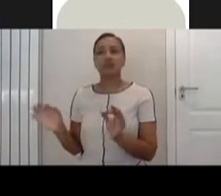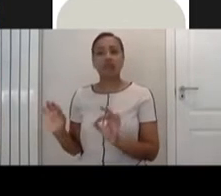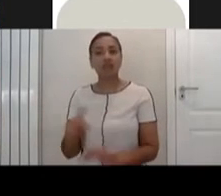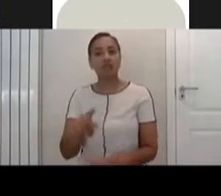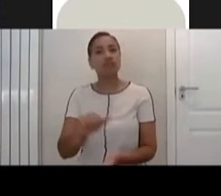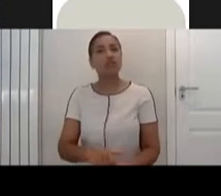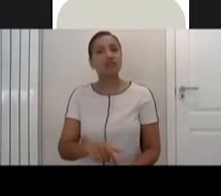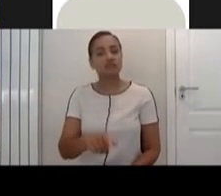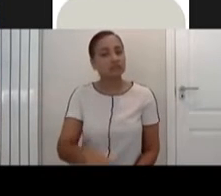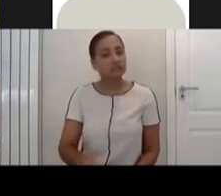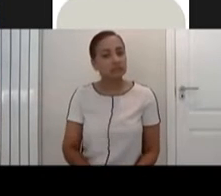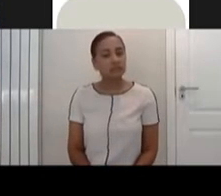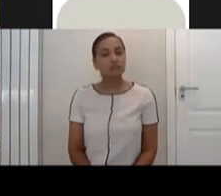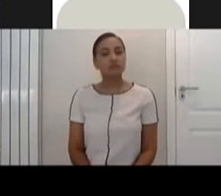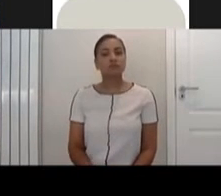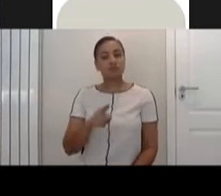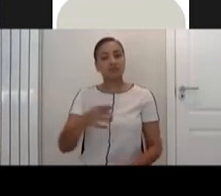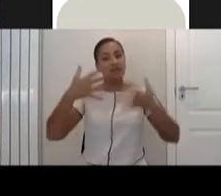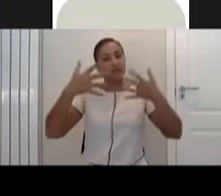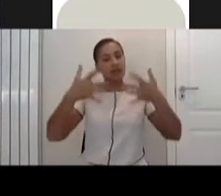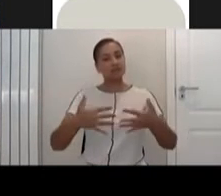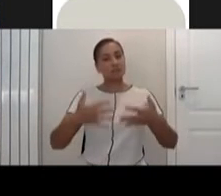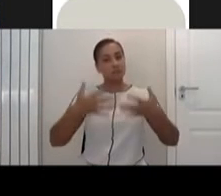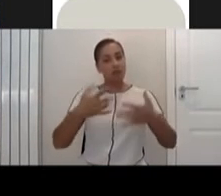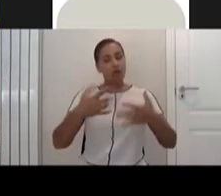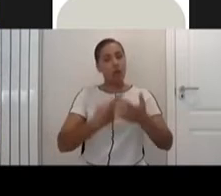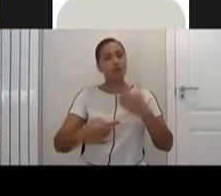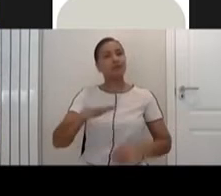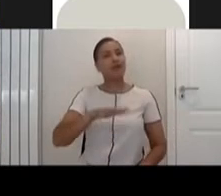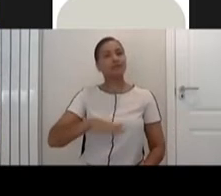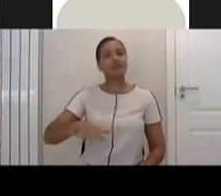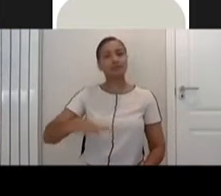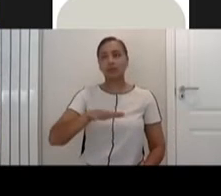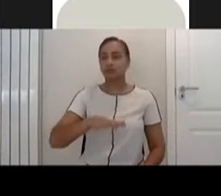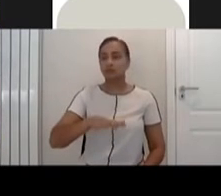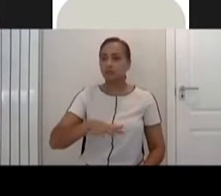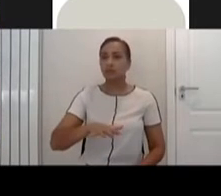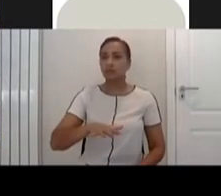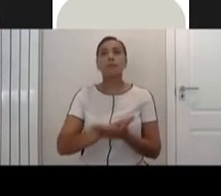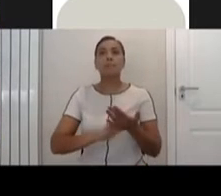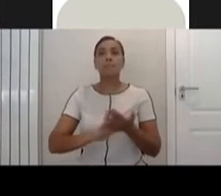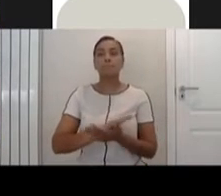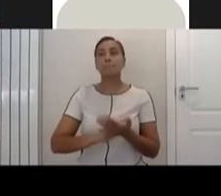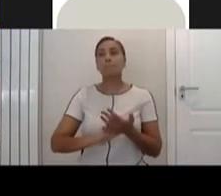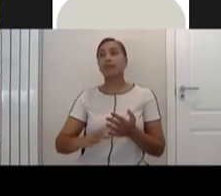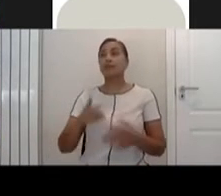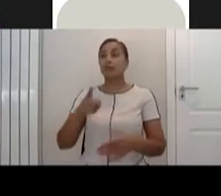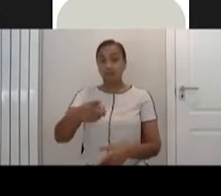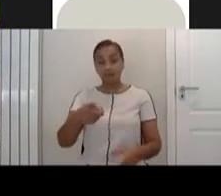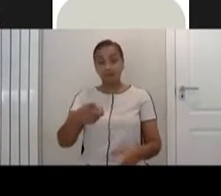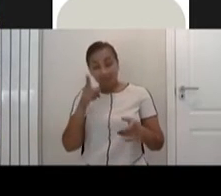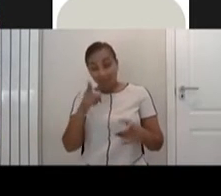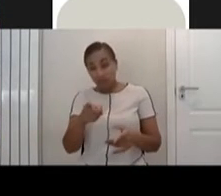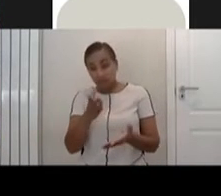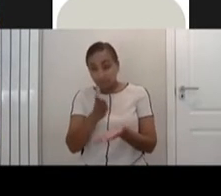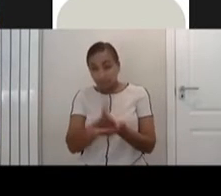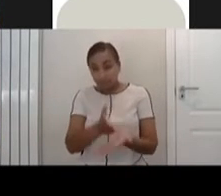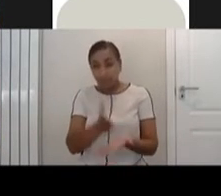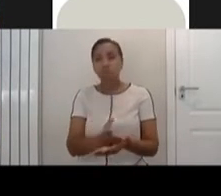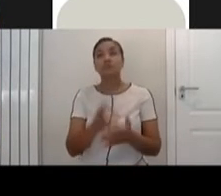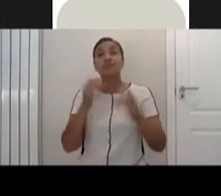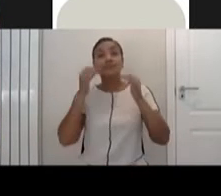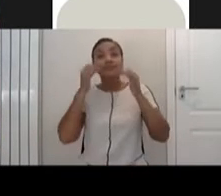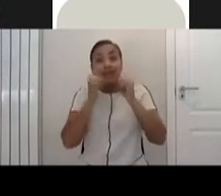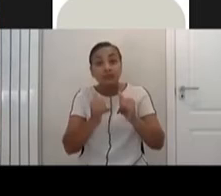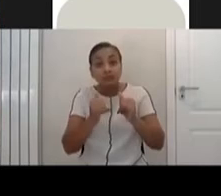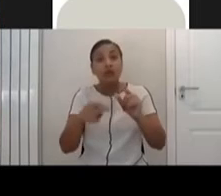That figure is in relation to individuals who have tested positive. Yeah, so already they have a sense that they